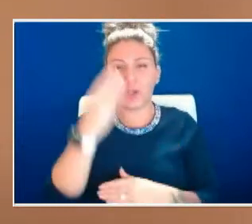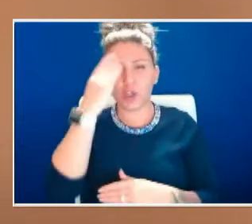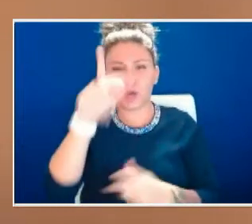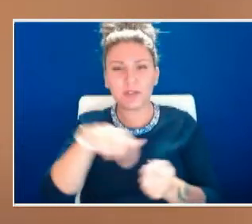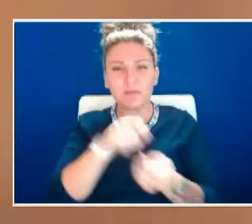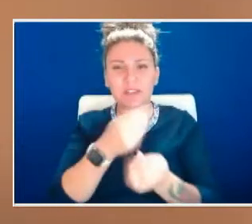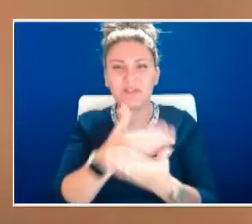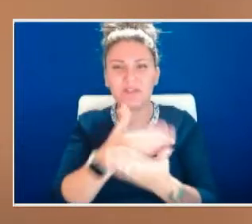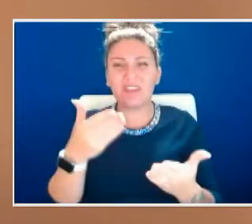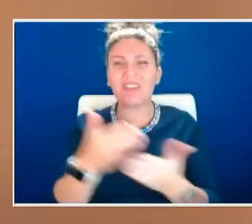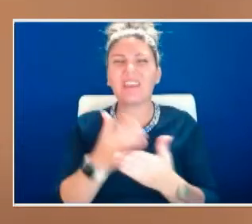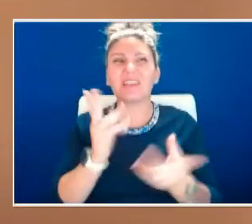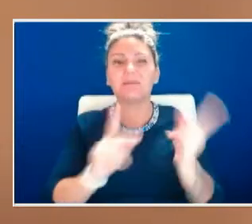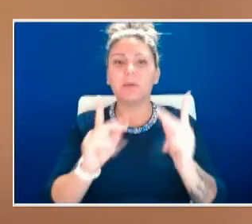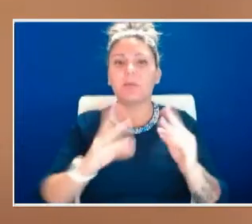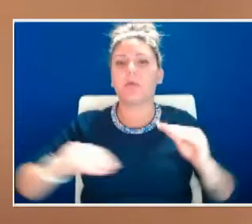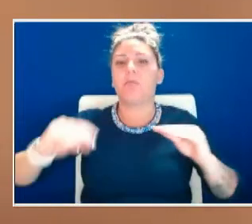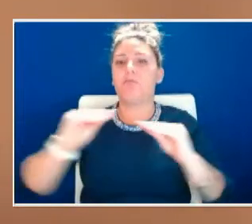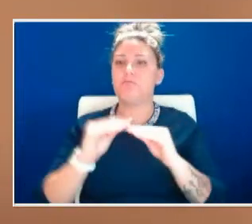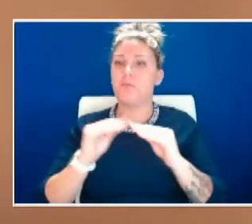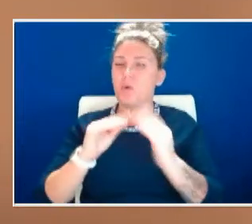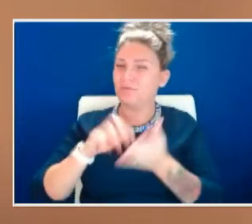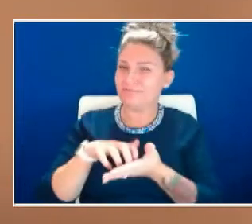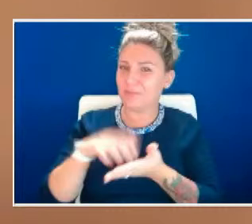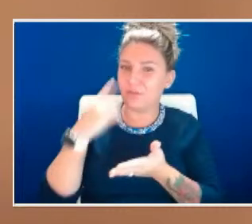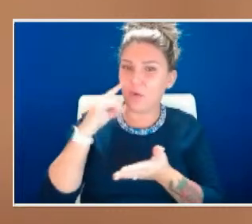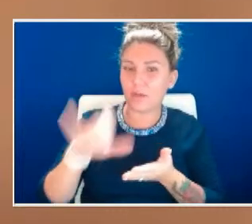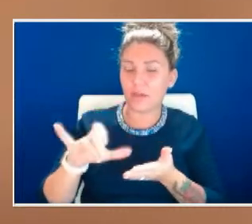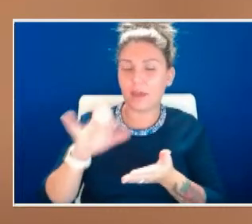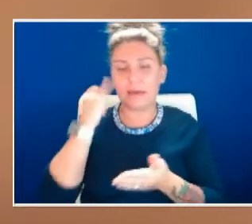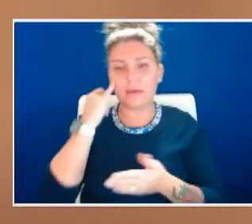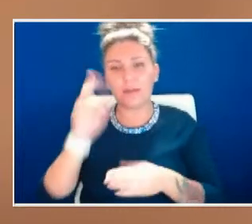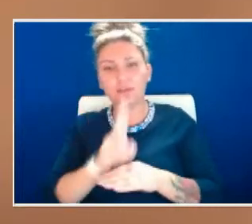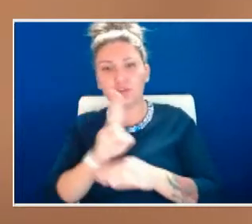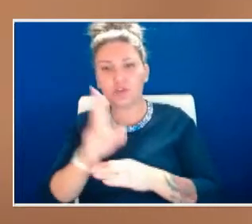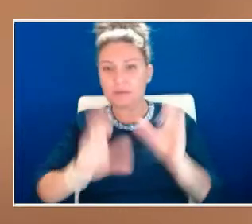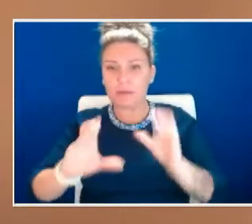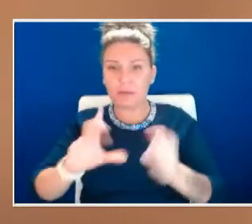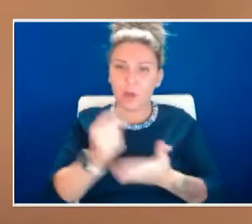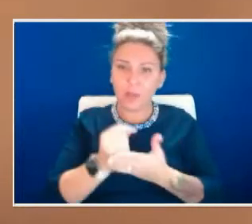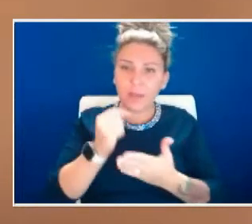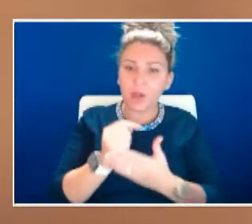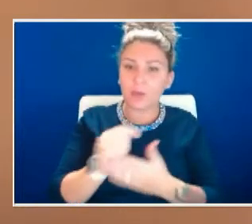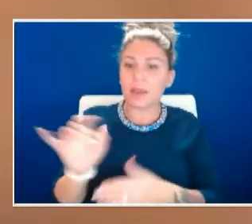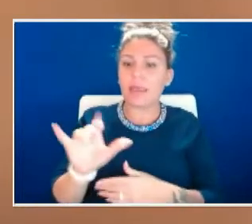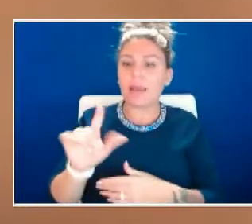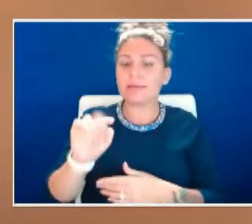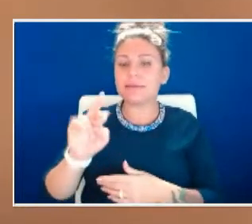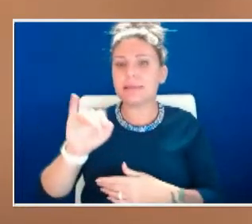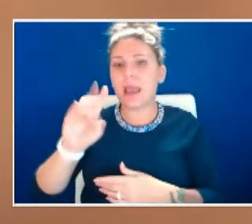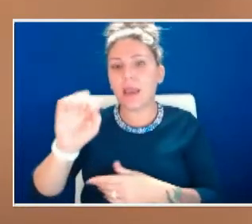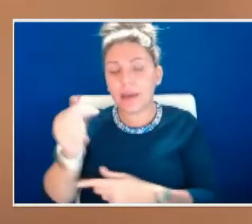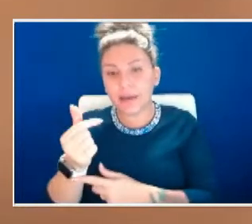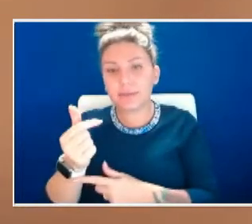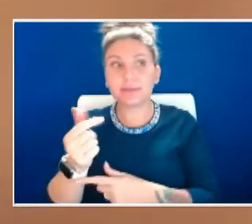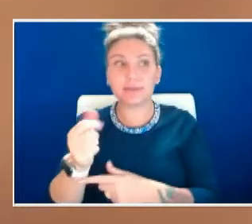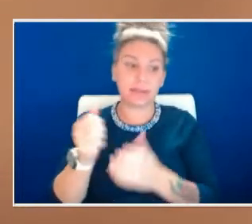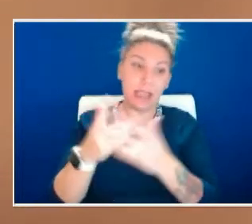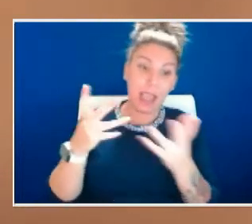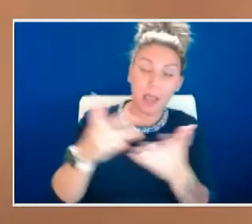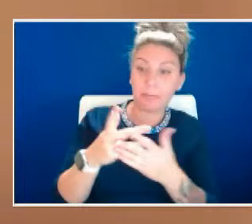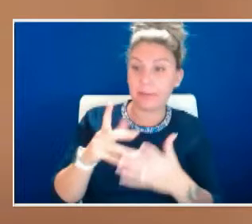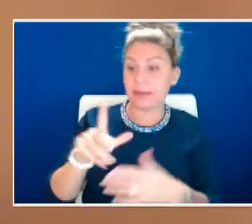make somebody more susceptible, whether it be the use of some chemotherapy drugs such as taxane, how many lymph nodes are